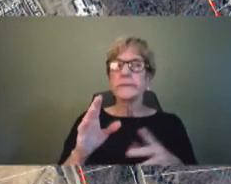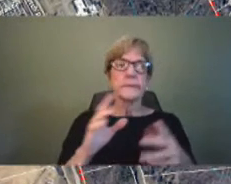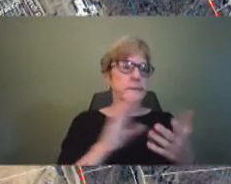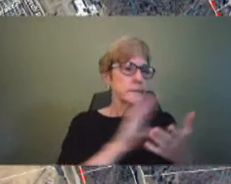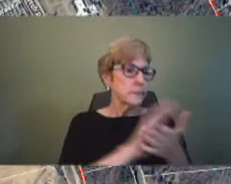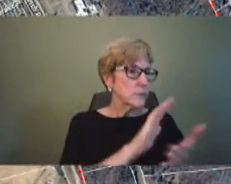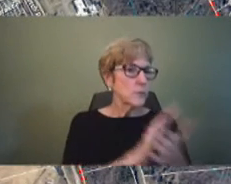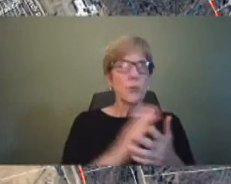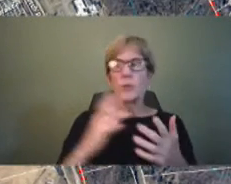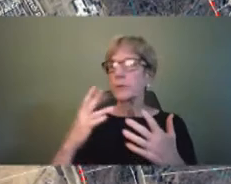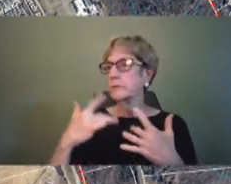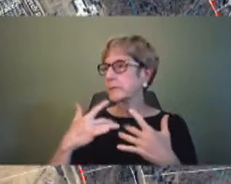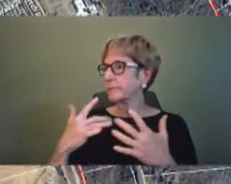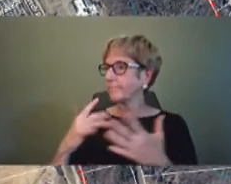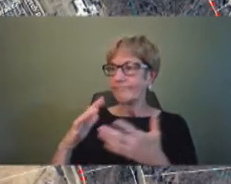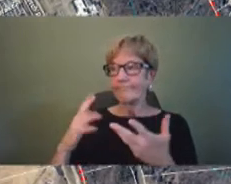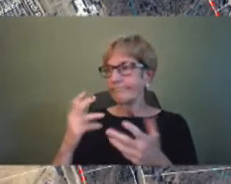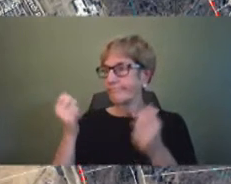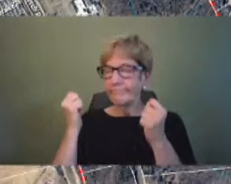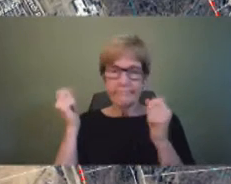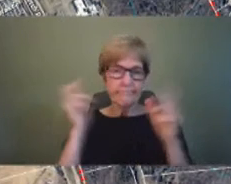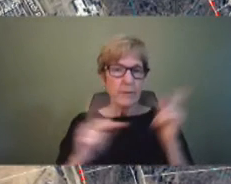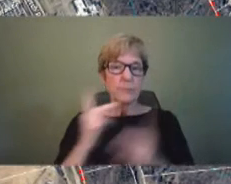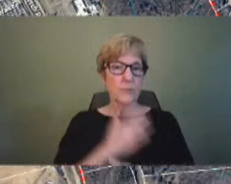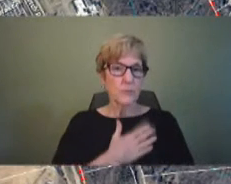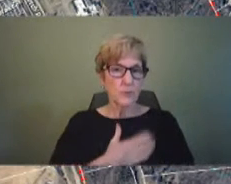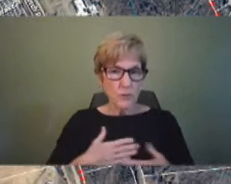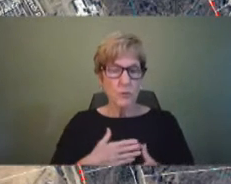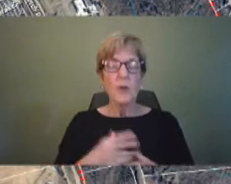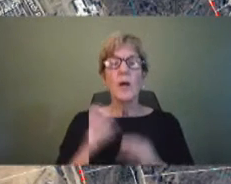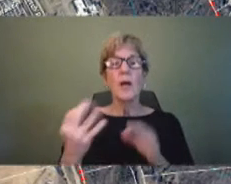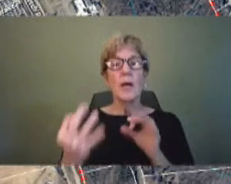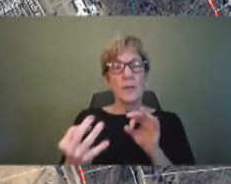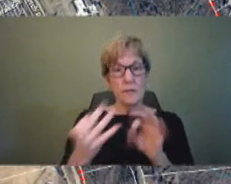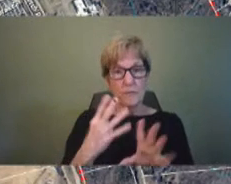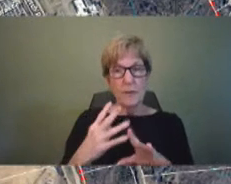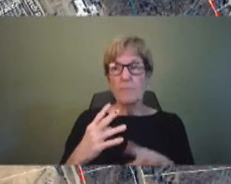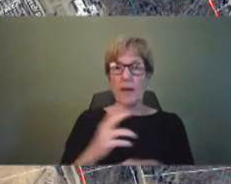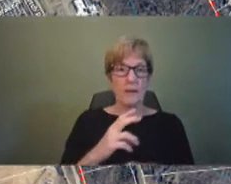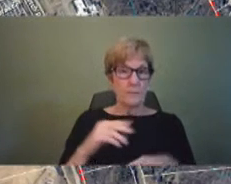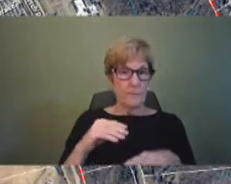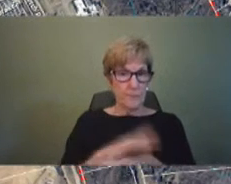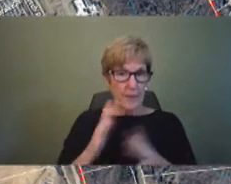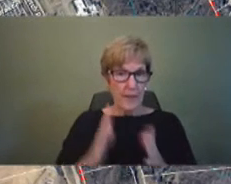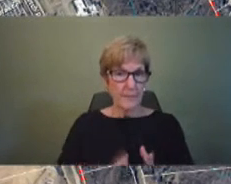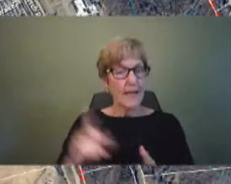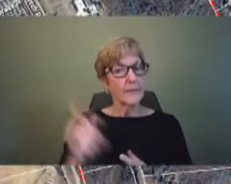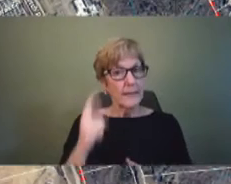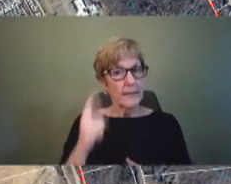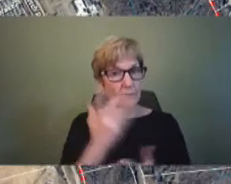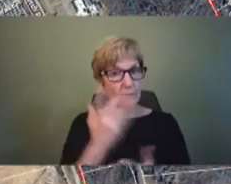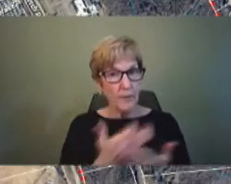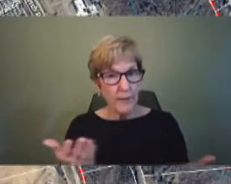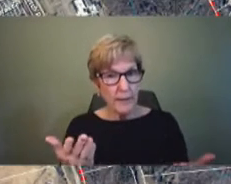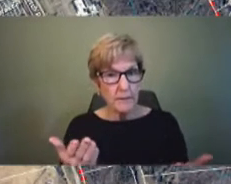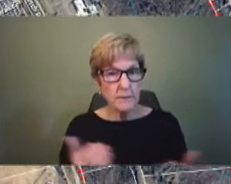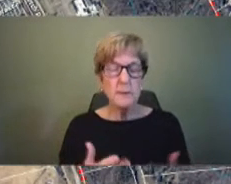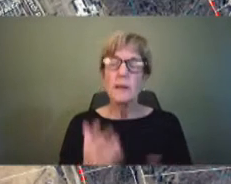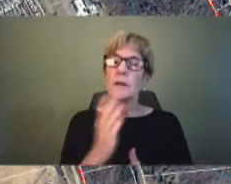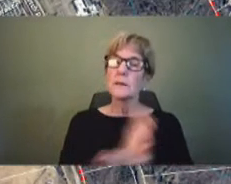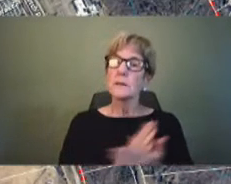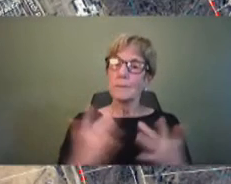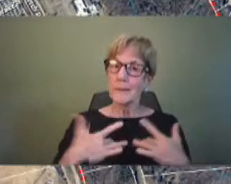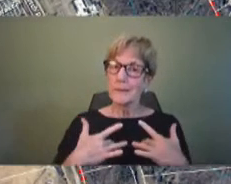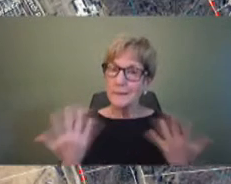again I I think hearing uh from the feedback we've gotten from Council about the need for things I think there is uh some excitement uh